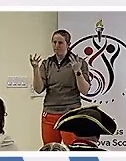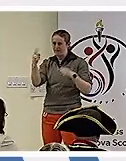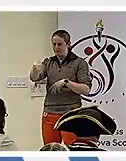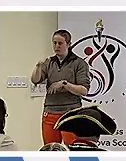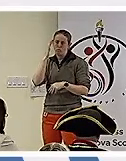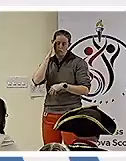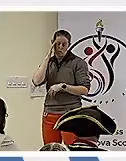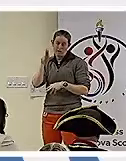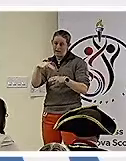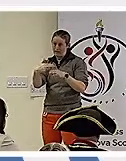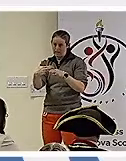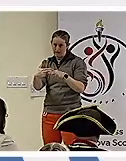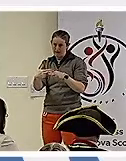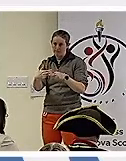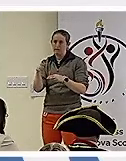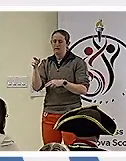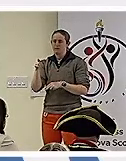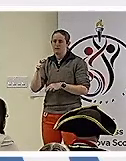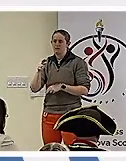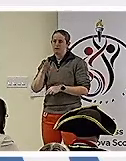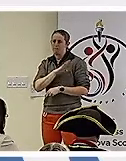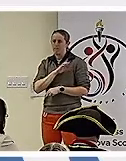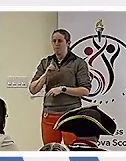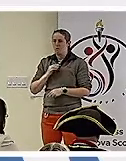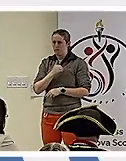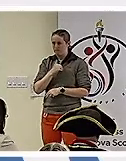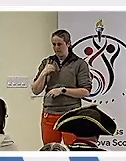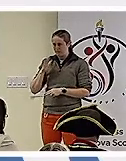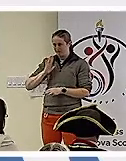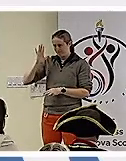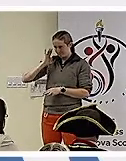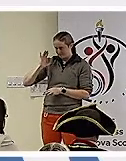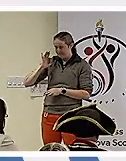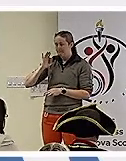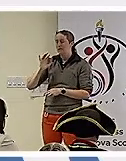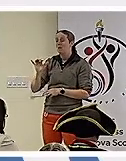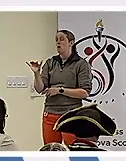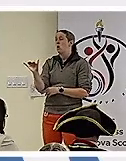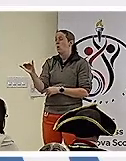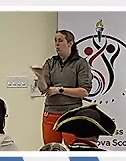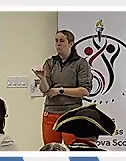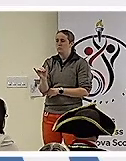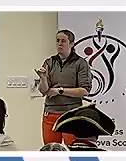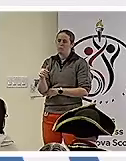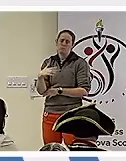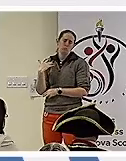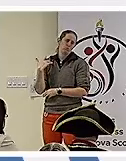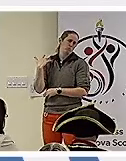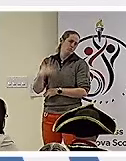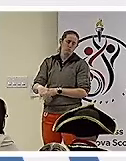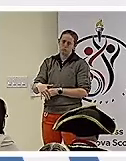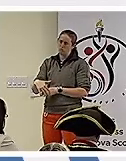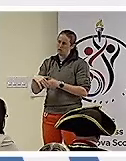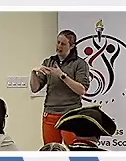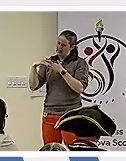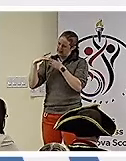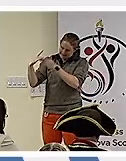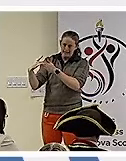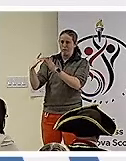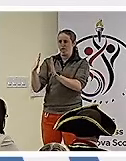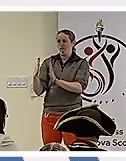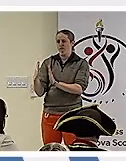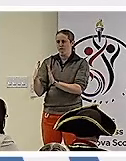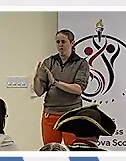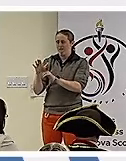former board member of NSLEO, but he was a strong leader and